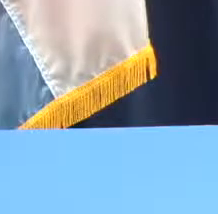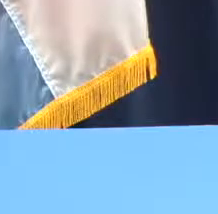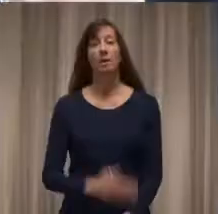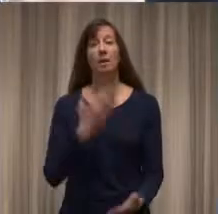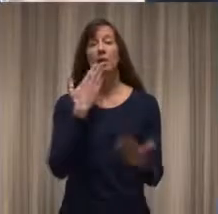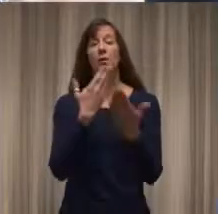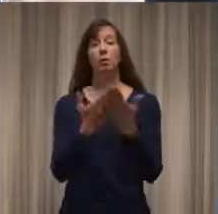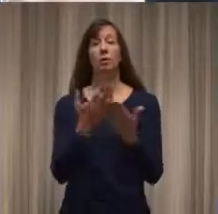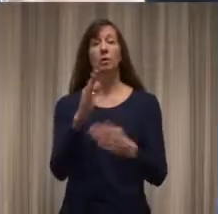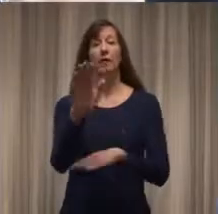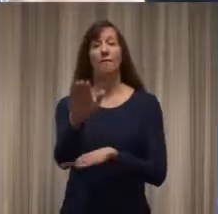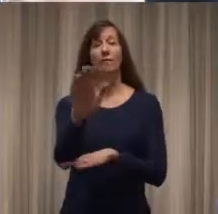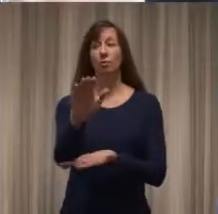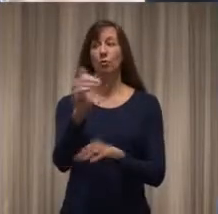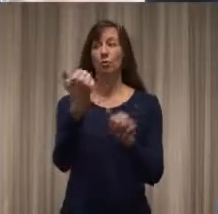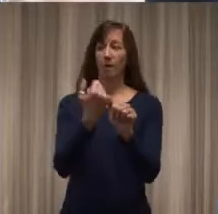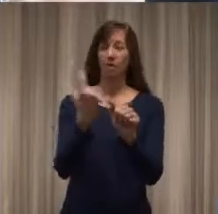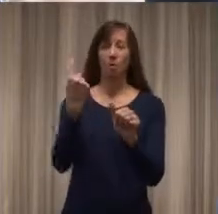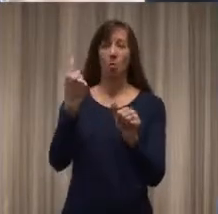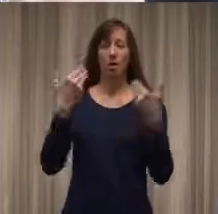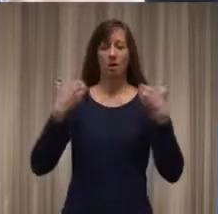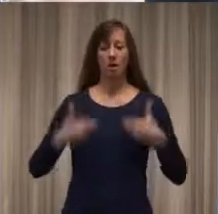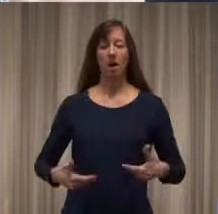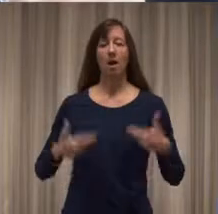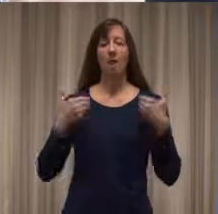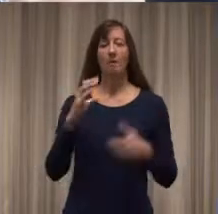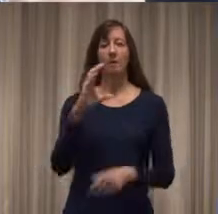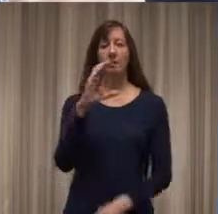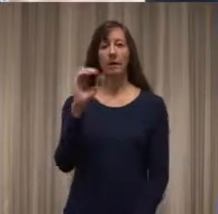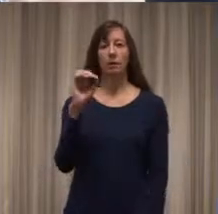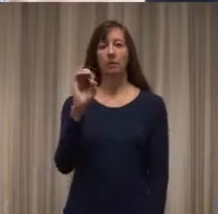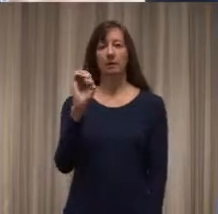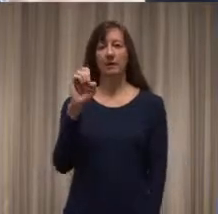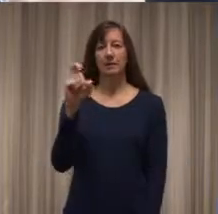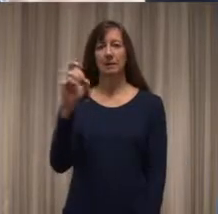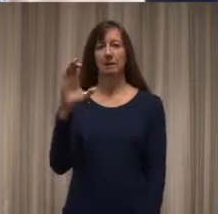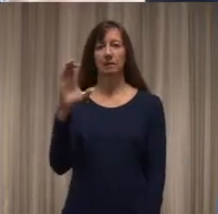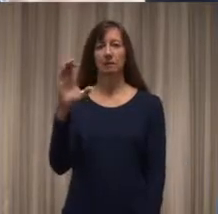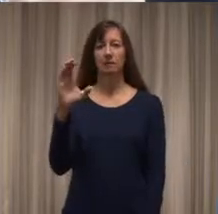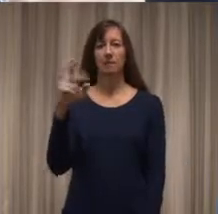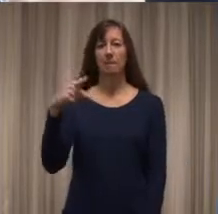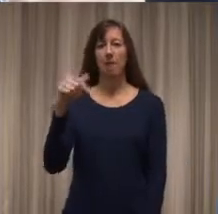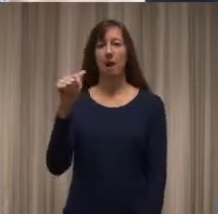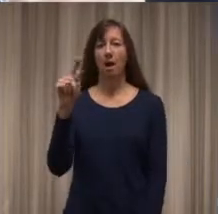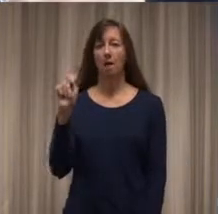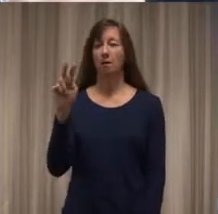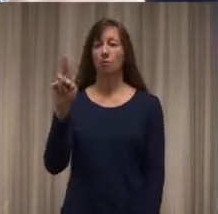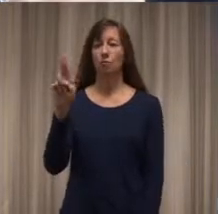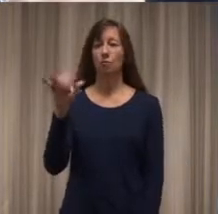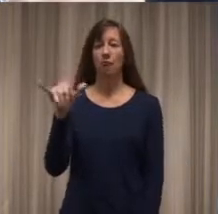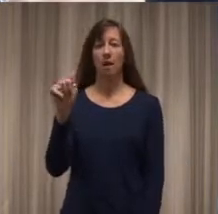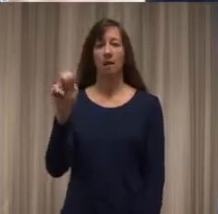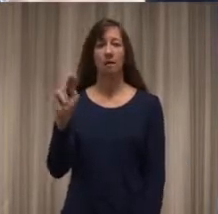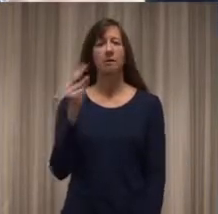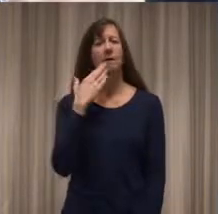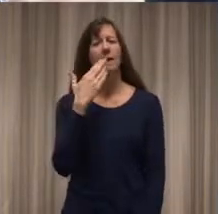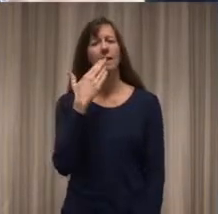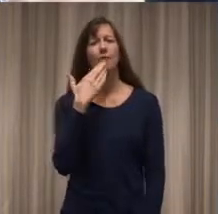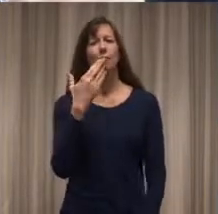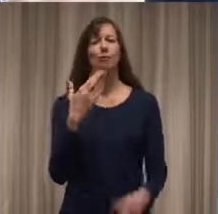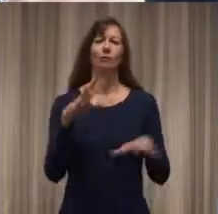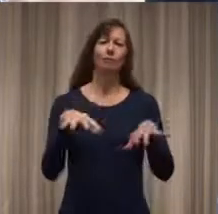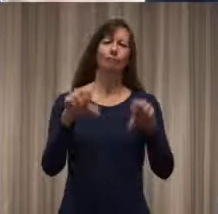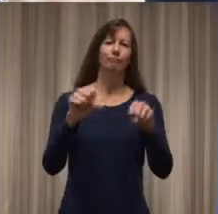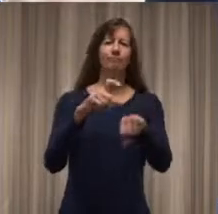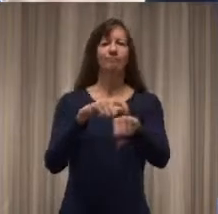Good afternoon, everyone. This is County Executive Pat Ryan. Thanks for taking the time to catch up with us this afternoon. I'm going to